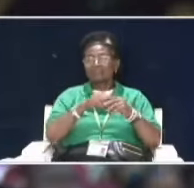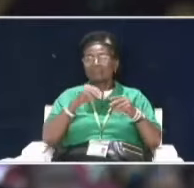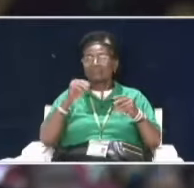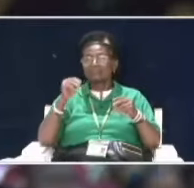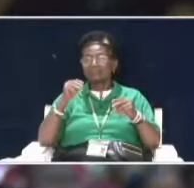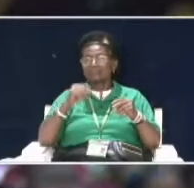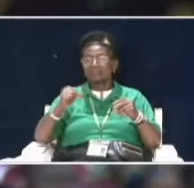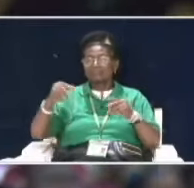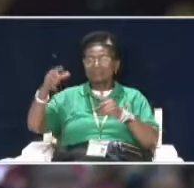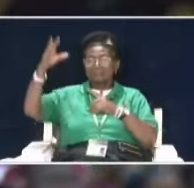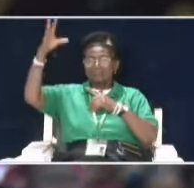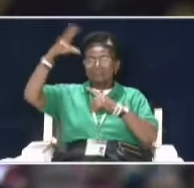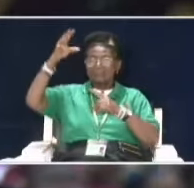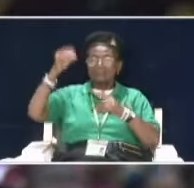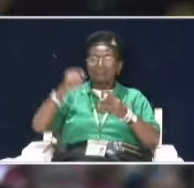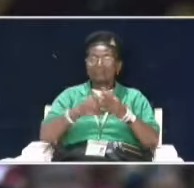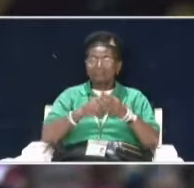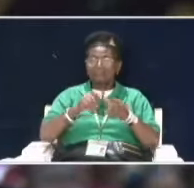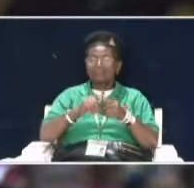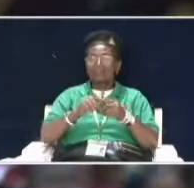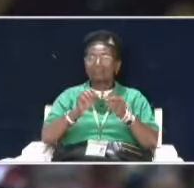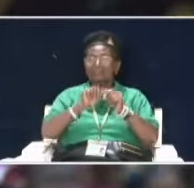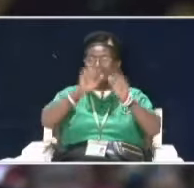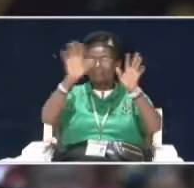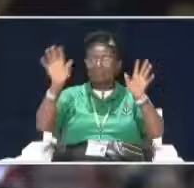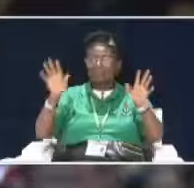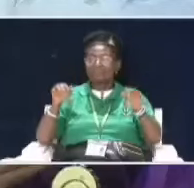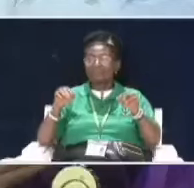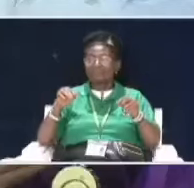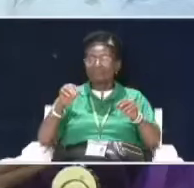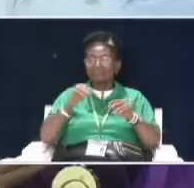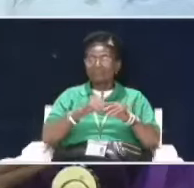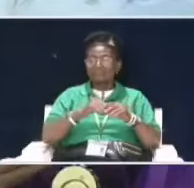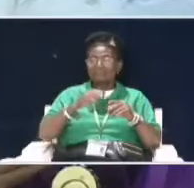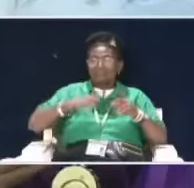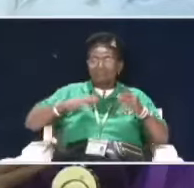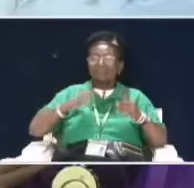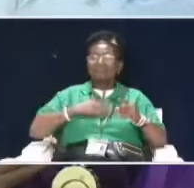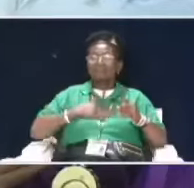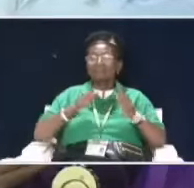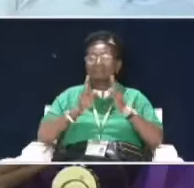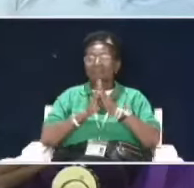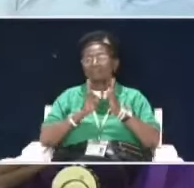And light began to shine in my town.